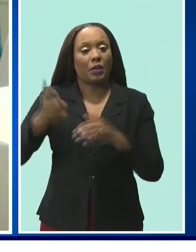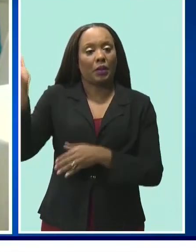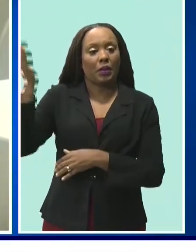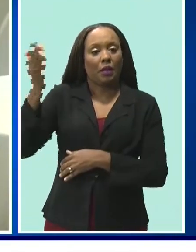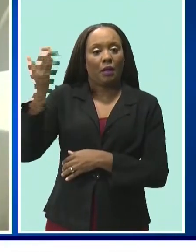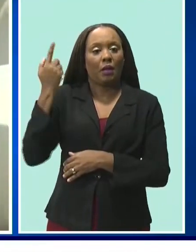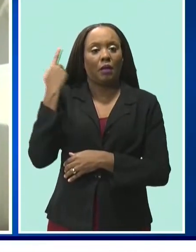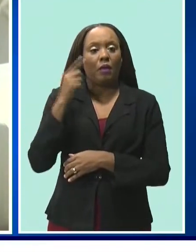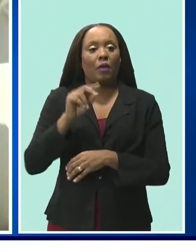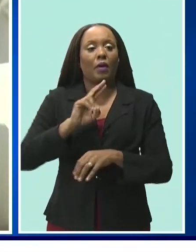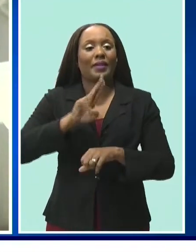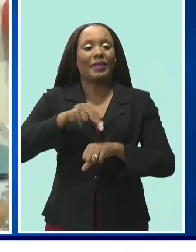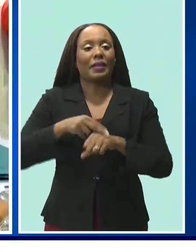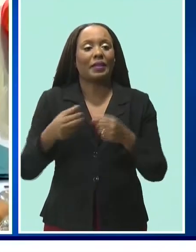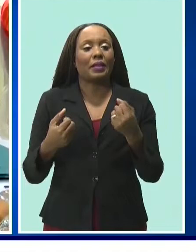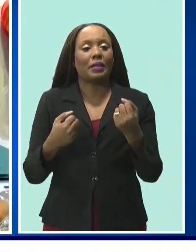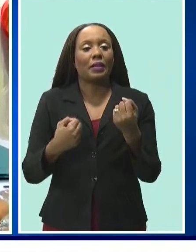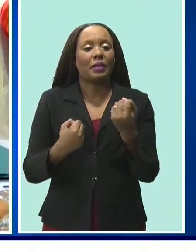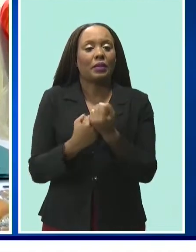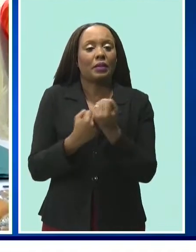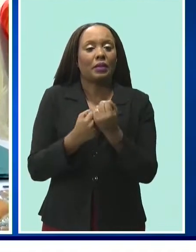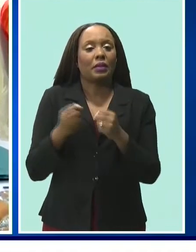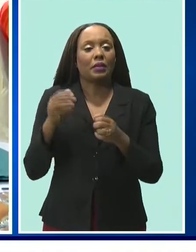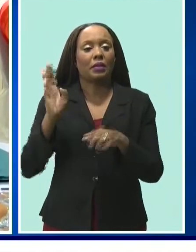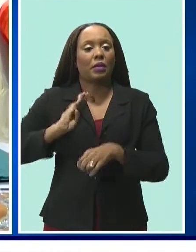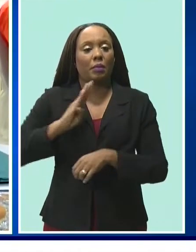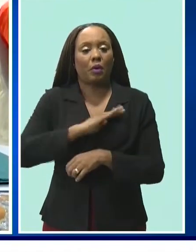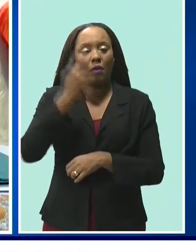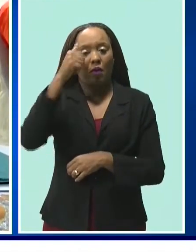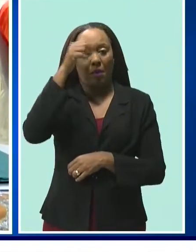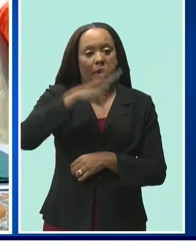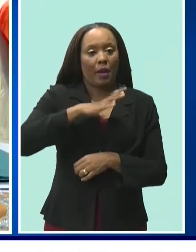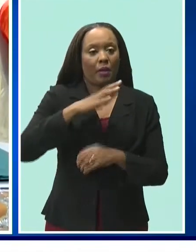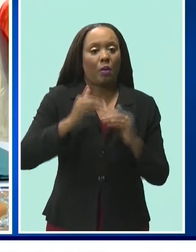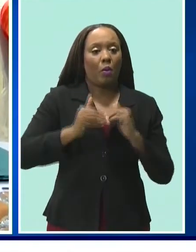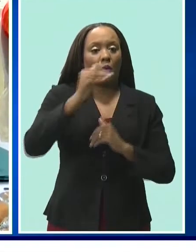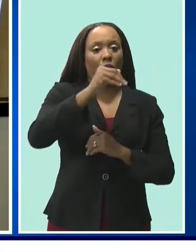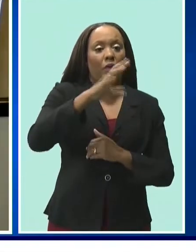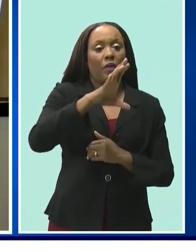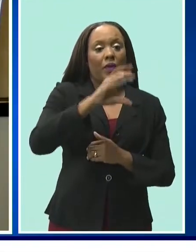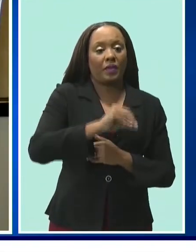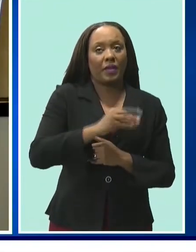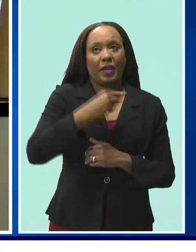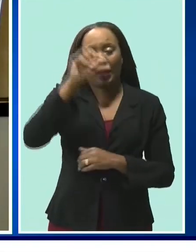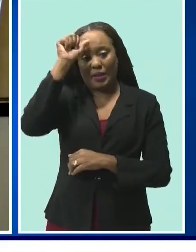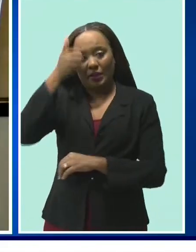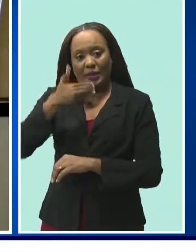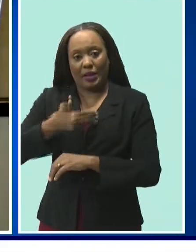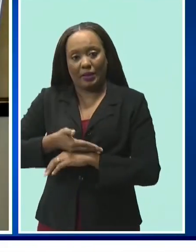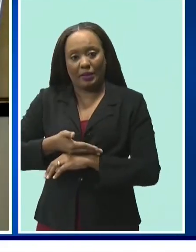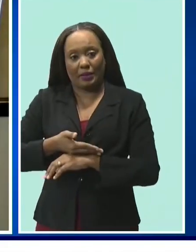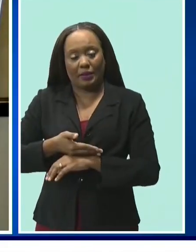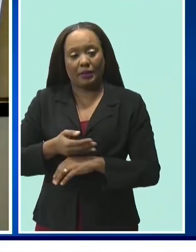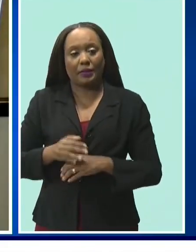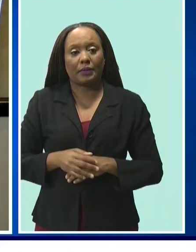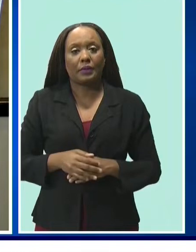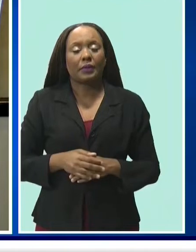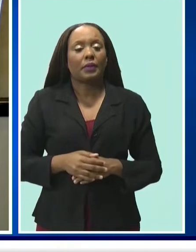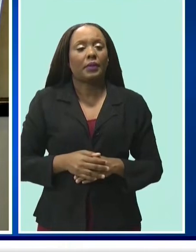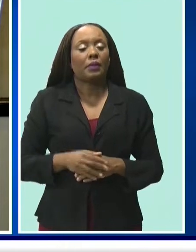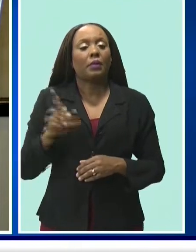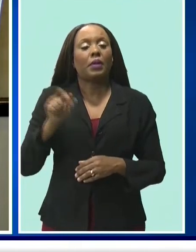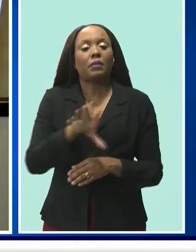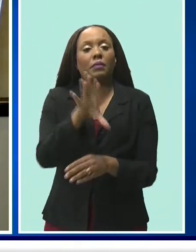Board seminar for men 50 and over and their sons. We must get back into all of the